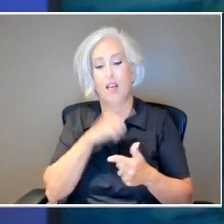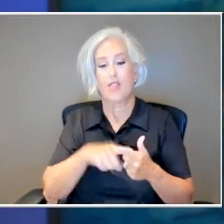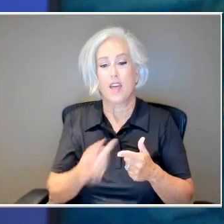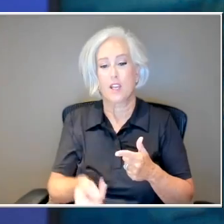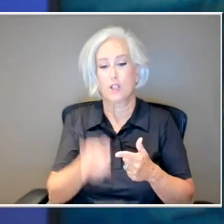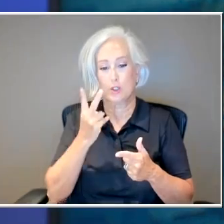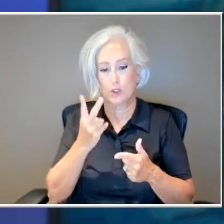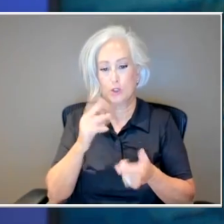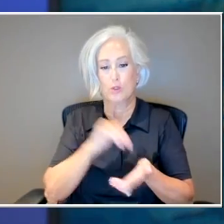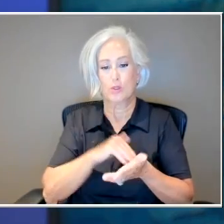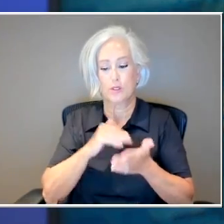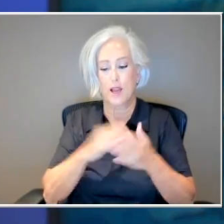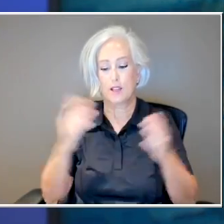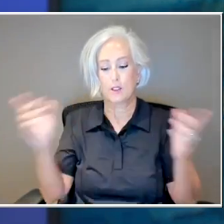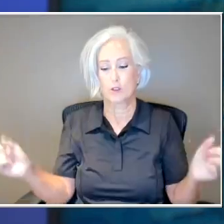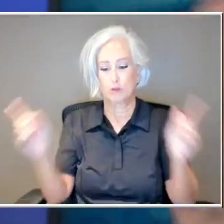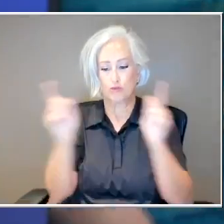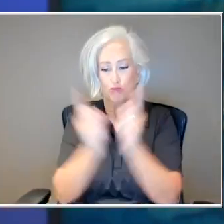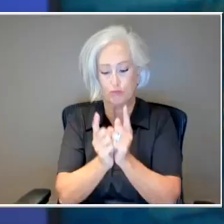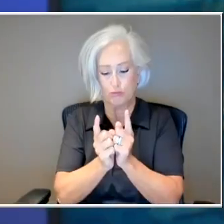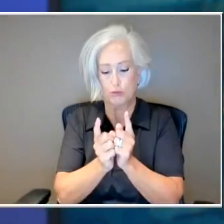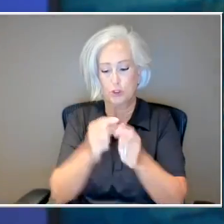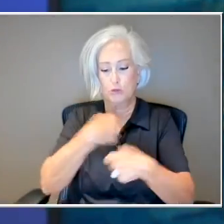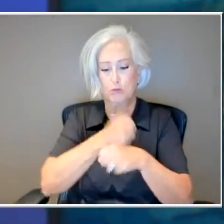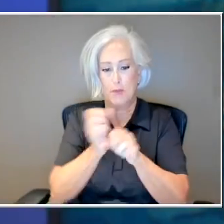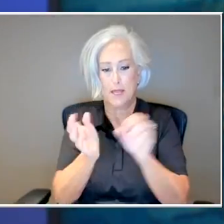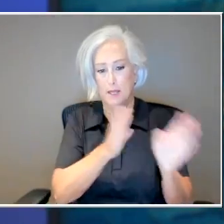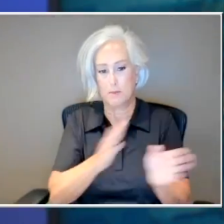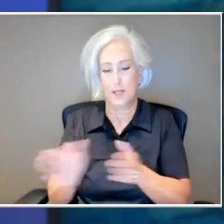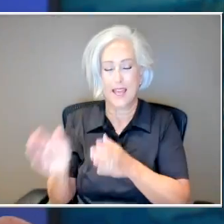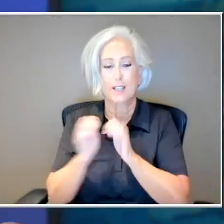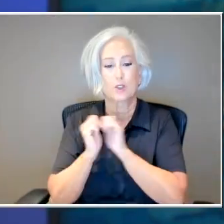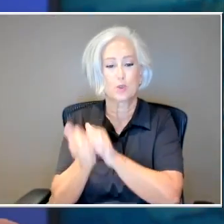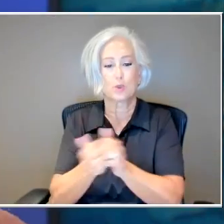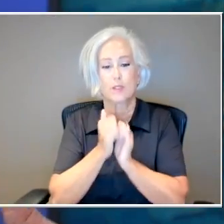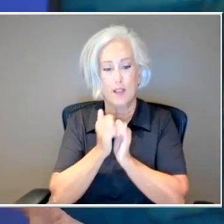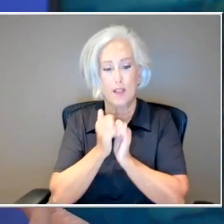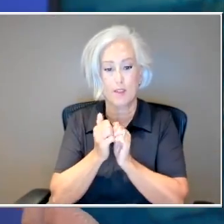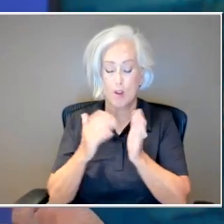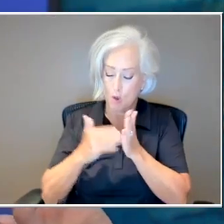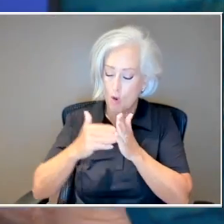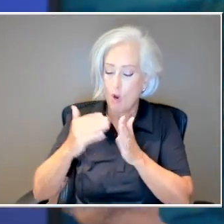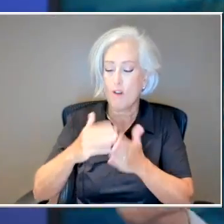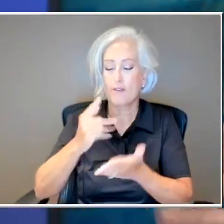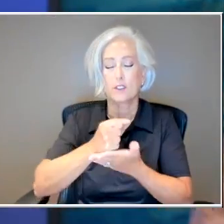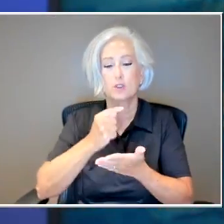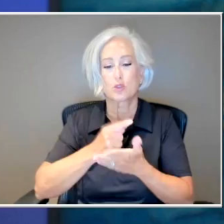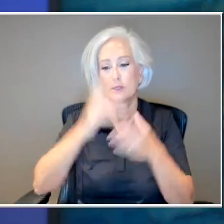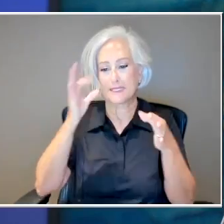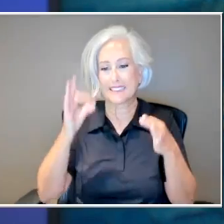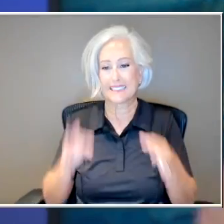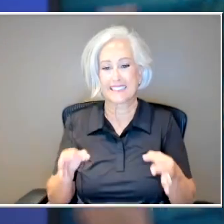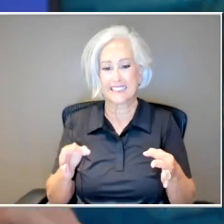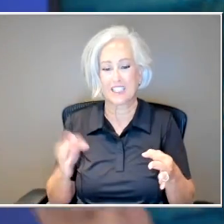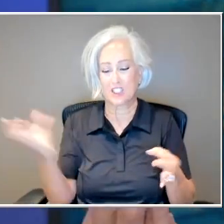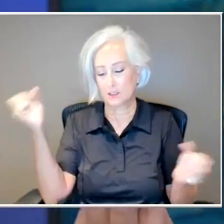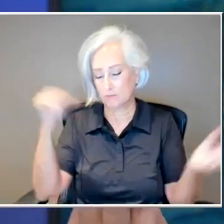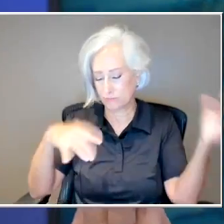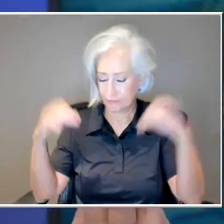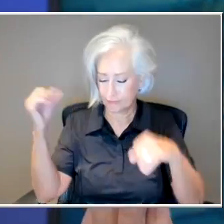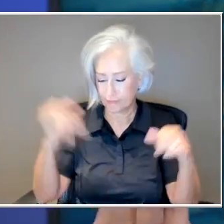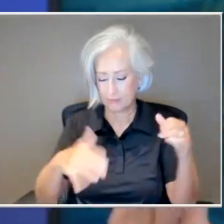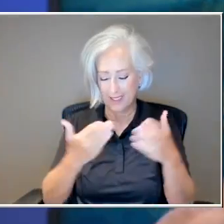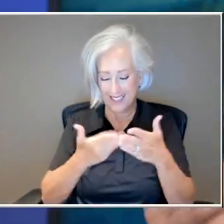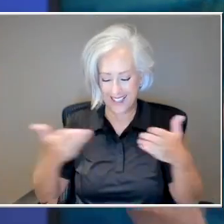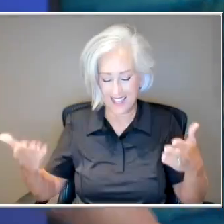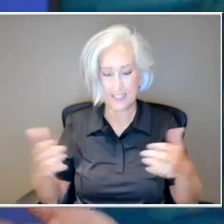talk and make a plan together. And there's a lot of things that go into treatment decision making. It's not just about the cancer